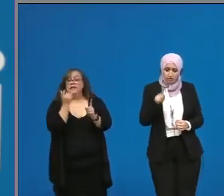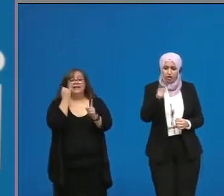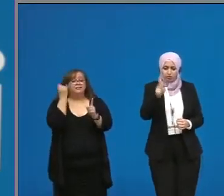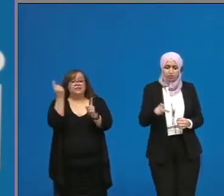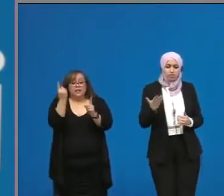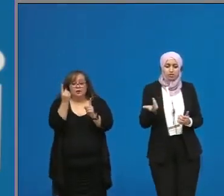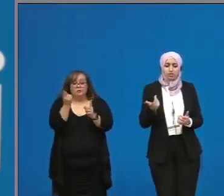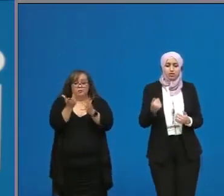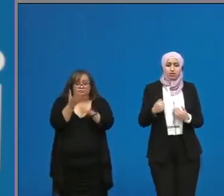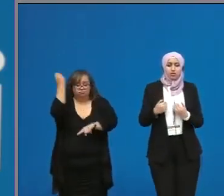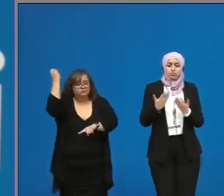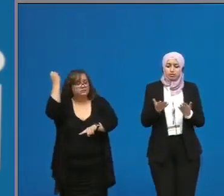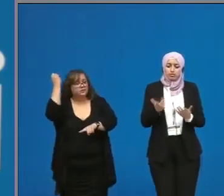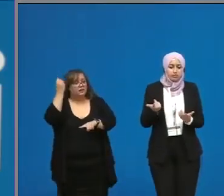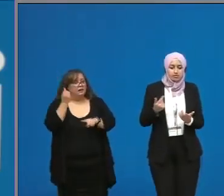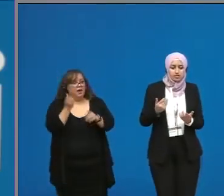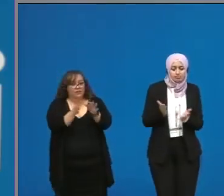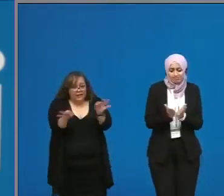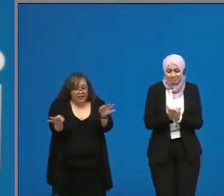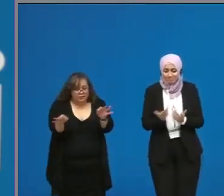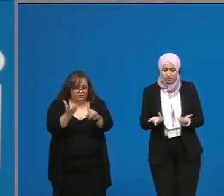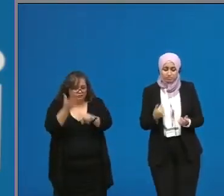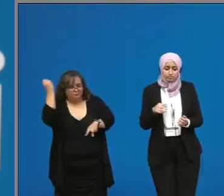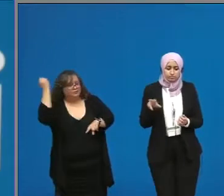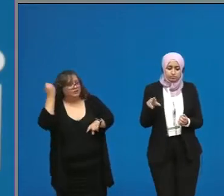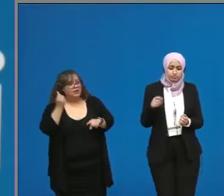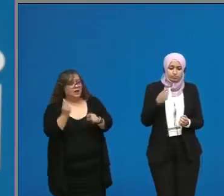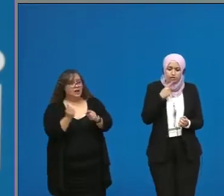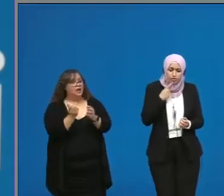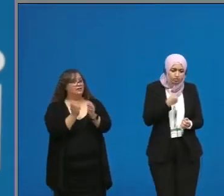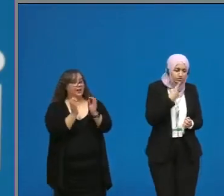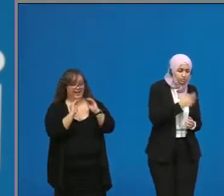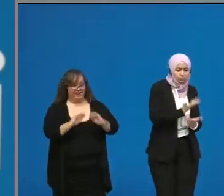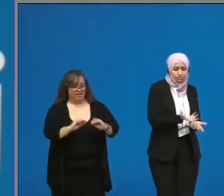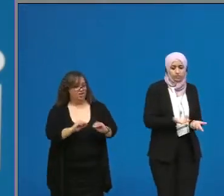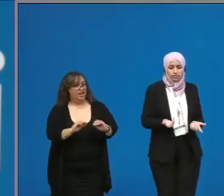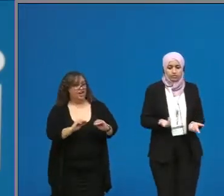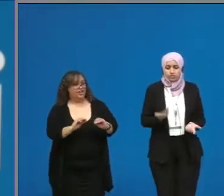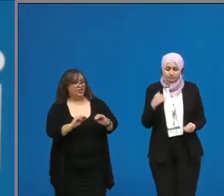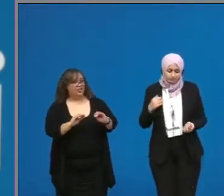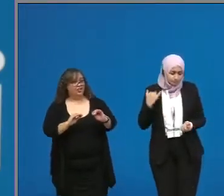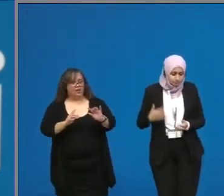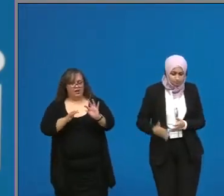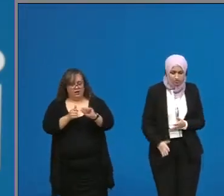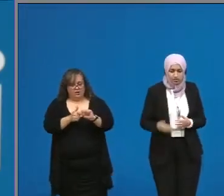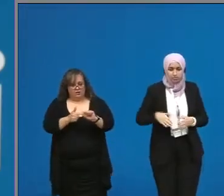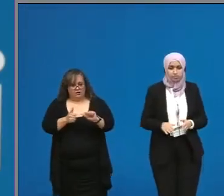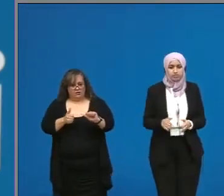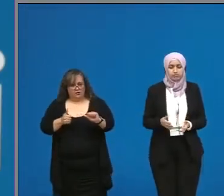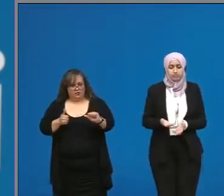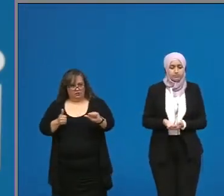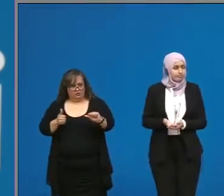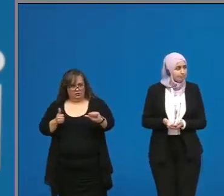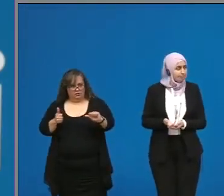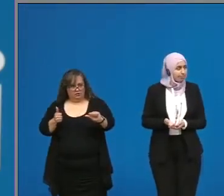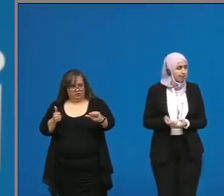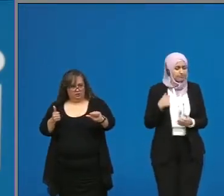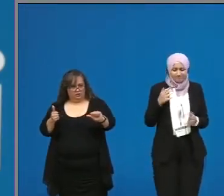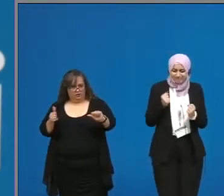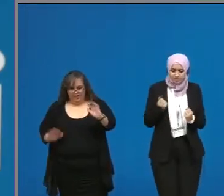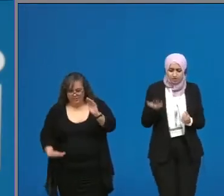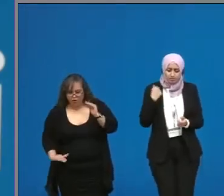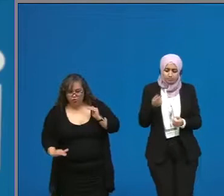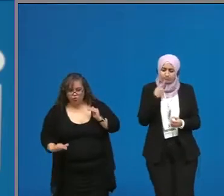education at a very young age, it becomes extremely difficult for them to have language when they grow and to